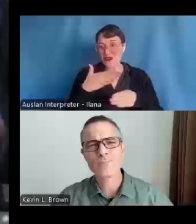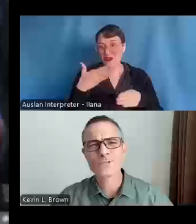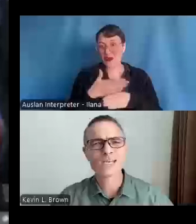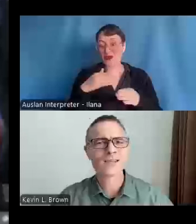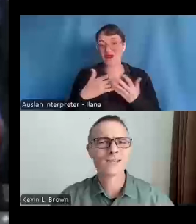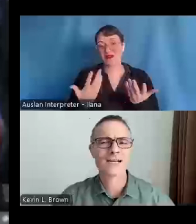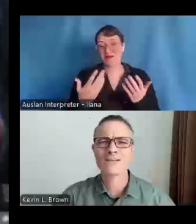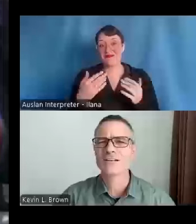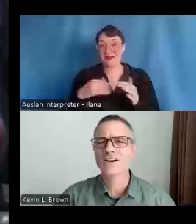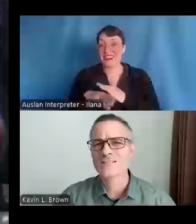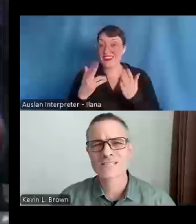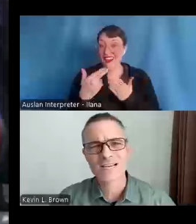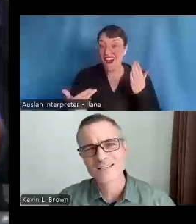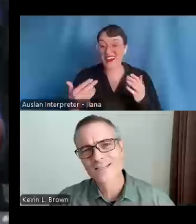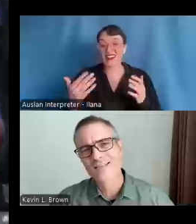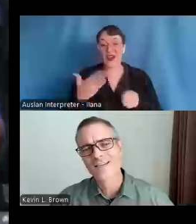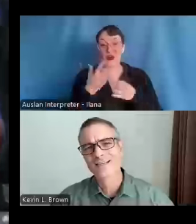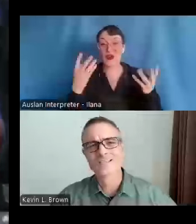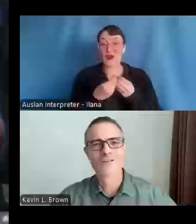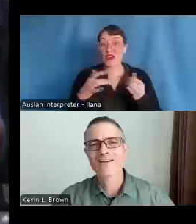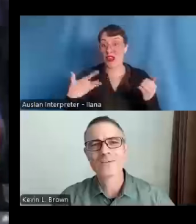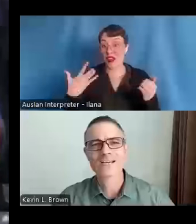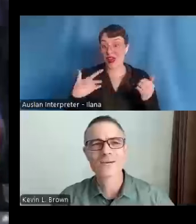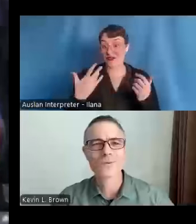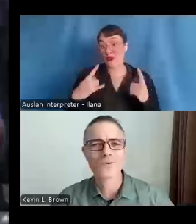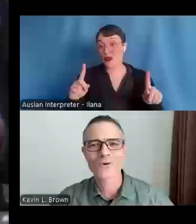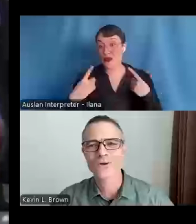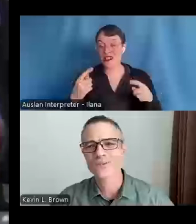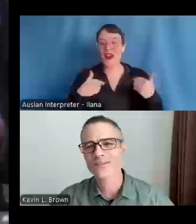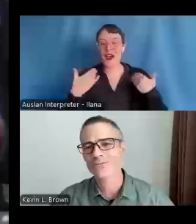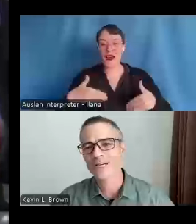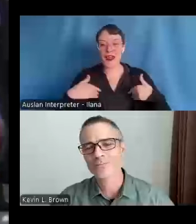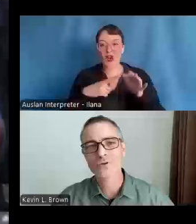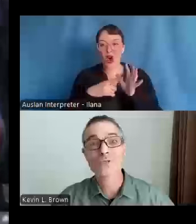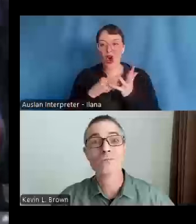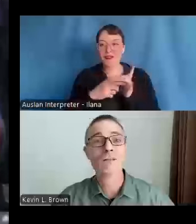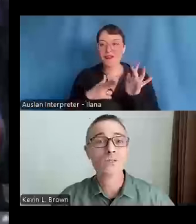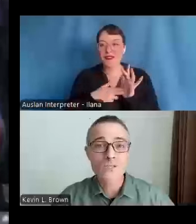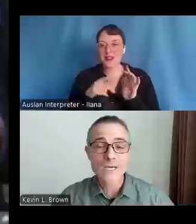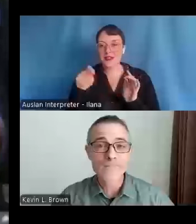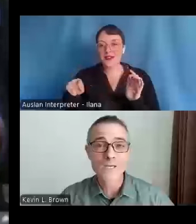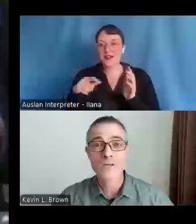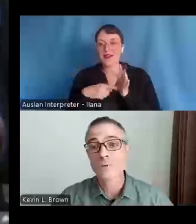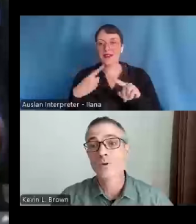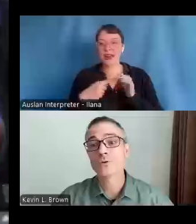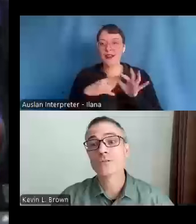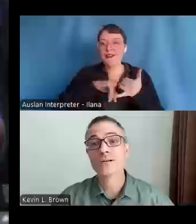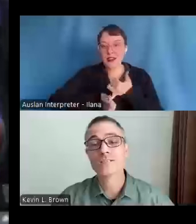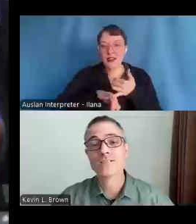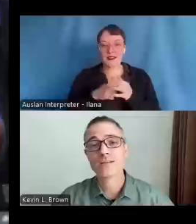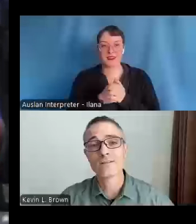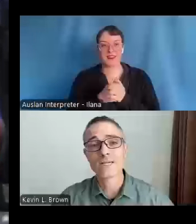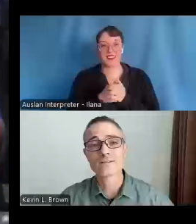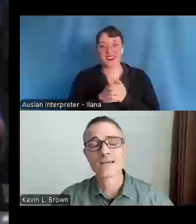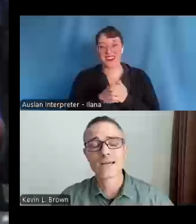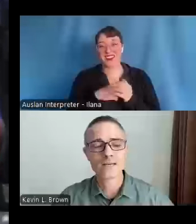live music, and I lived in Austin, Texas. It's the live music capital of the world, and we produced Lollapalooza. We produced Austin